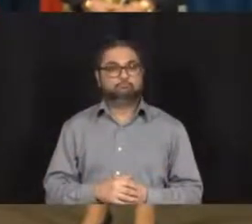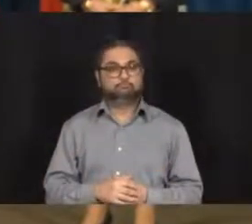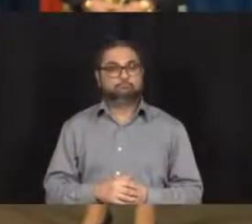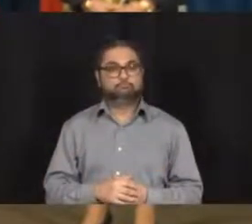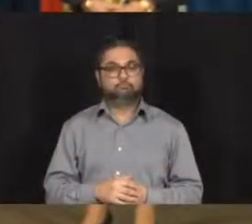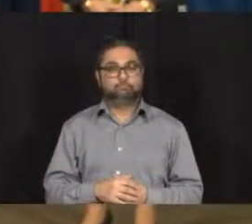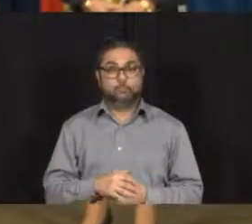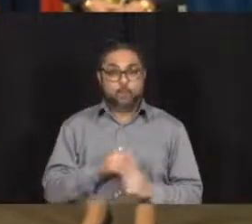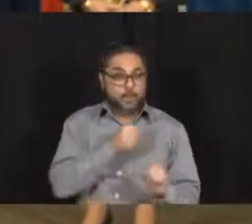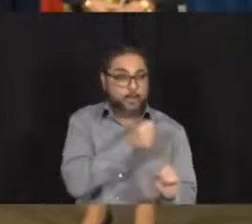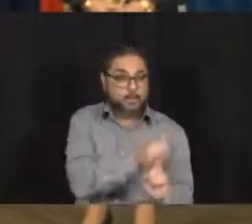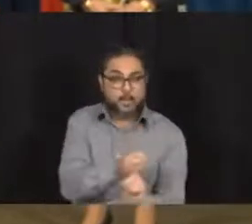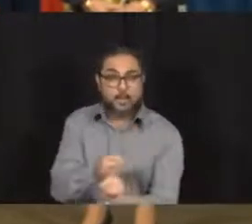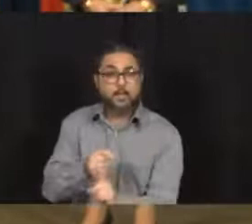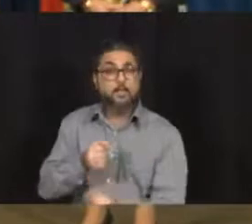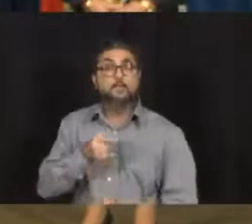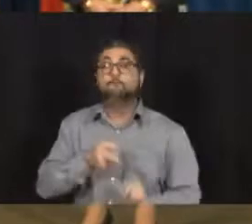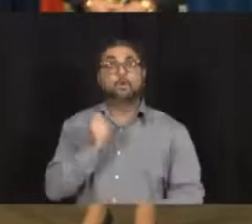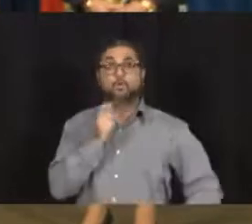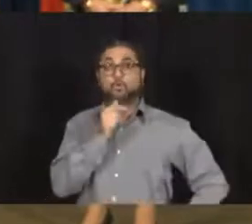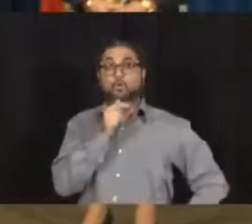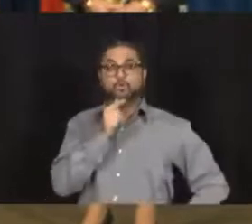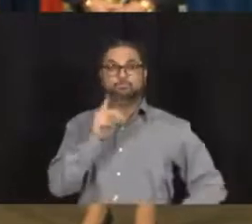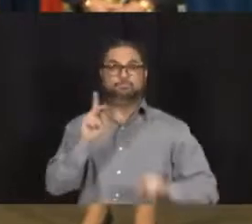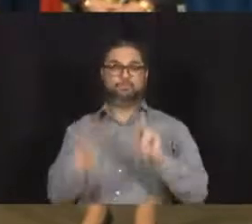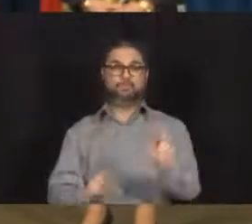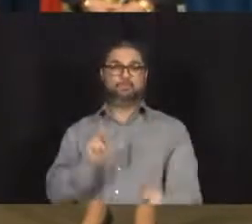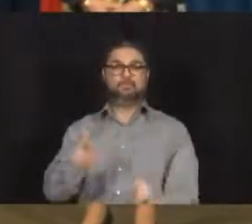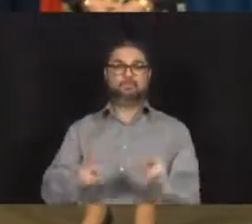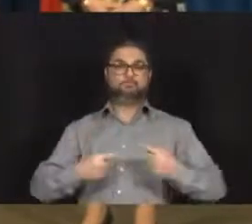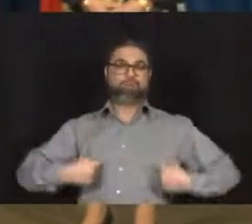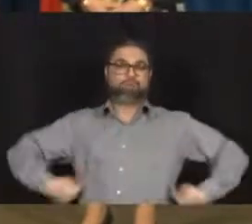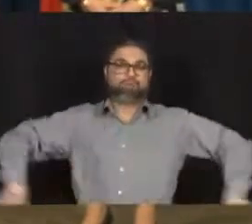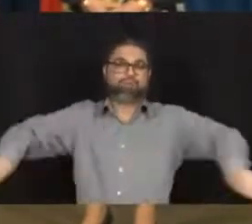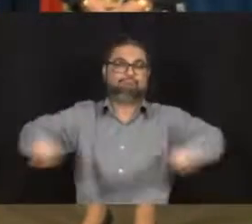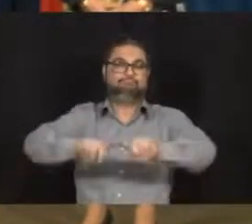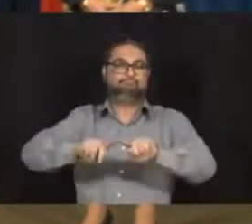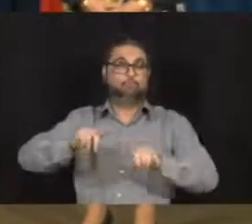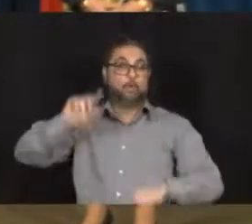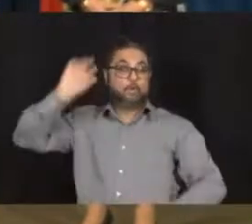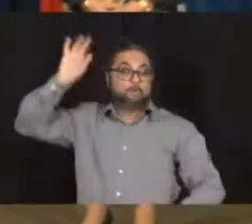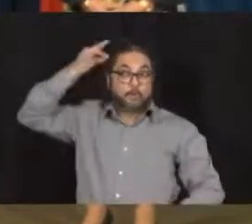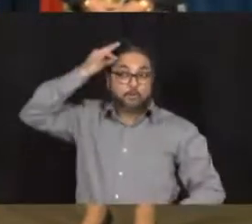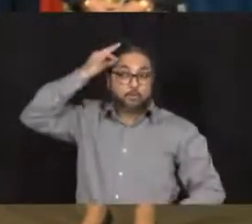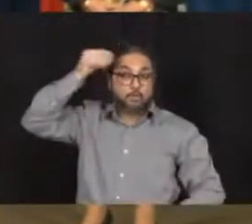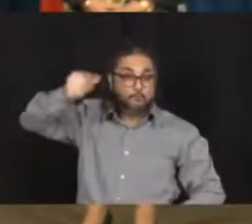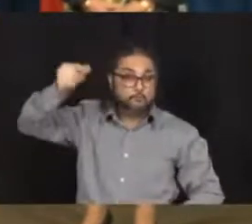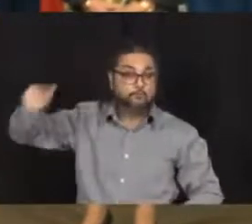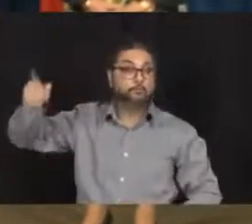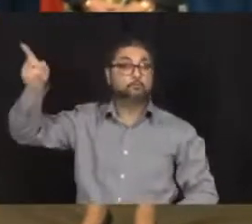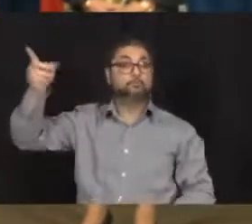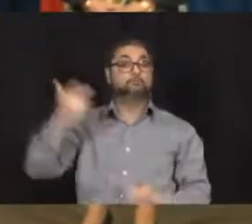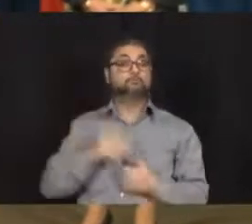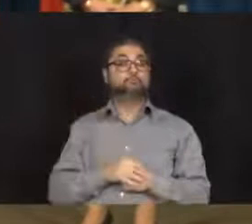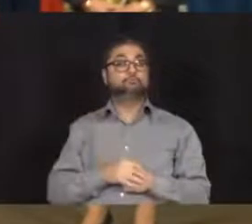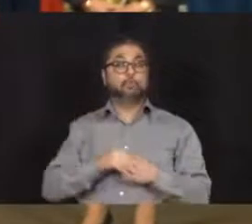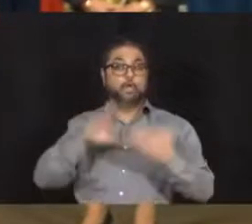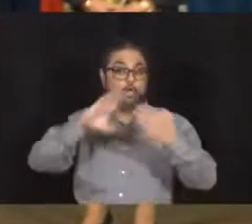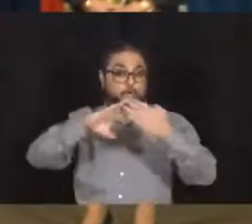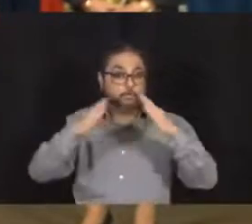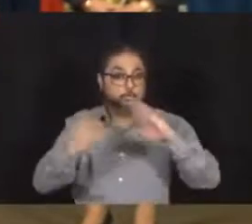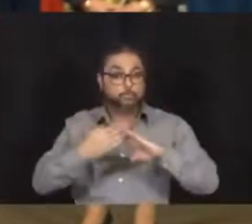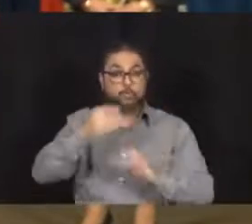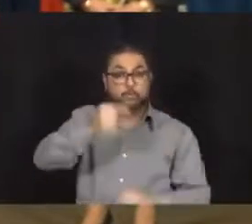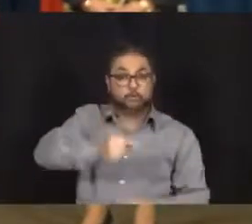can do, and we're doing everything we can. I know the federal government, municipal governments are all putting everything behind it, but it's the